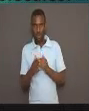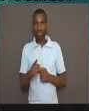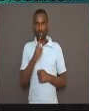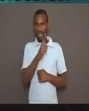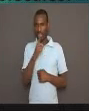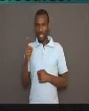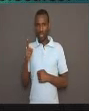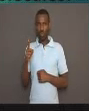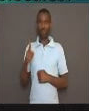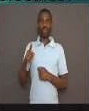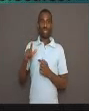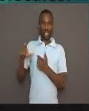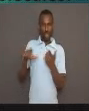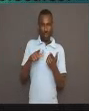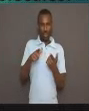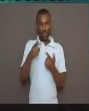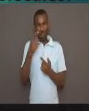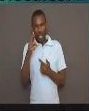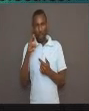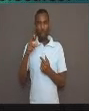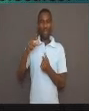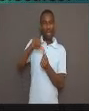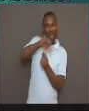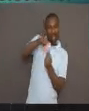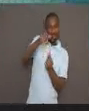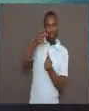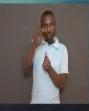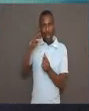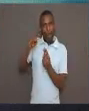liquid's atoms or molecules.